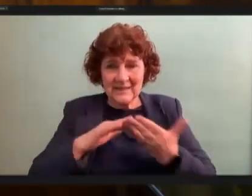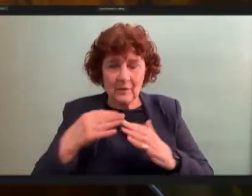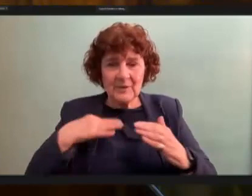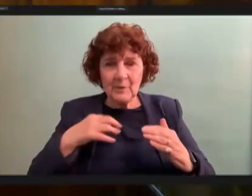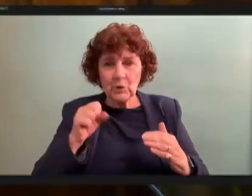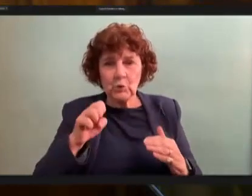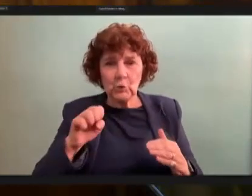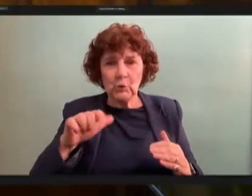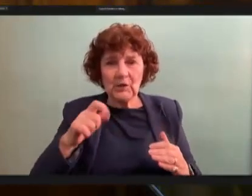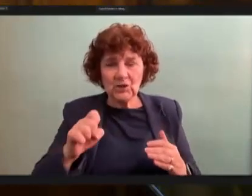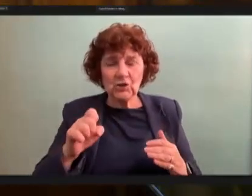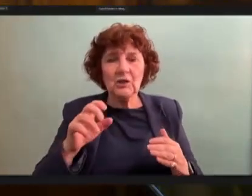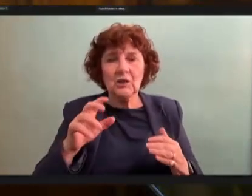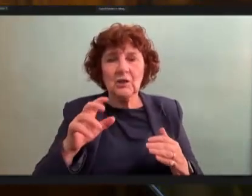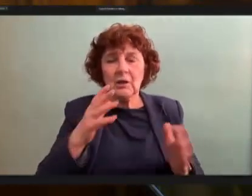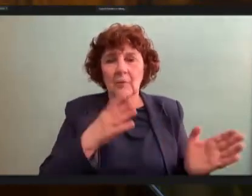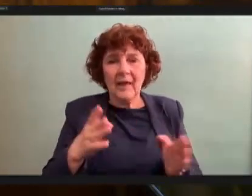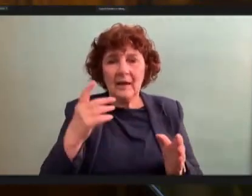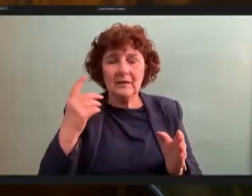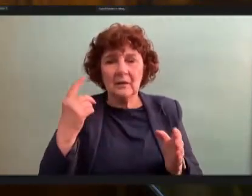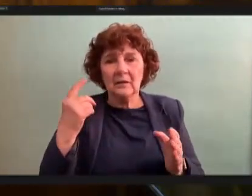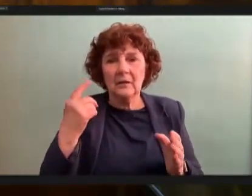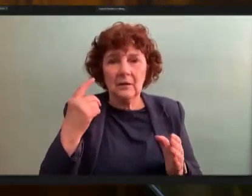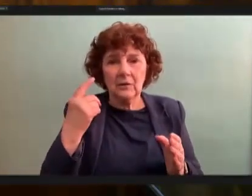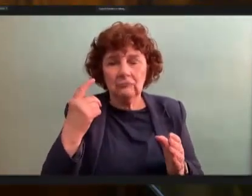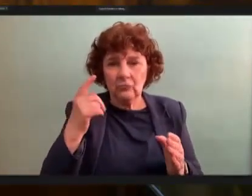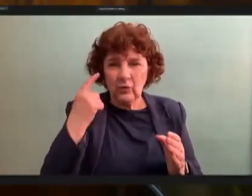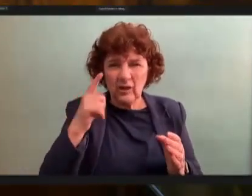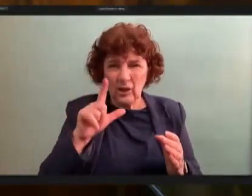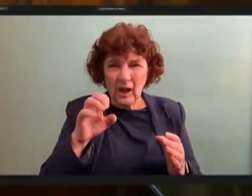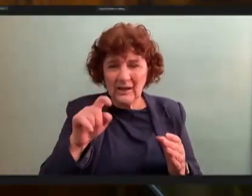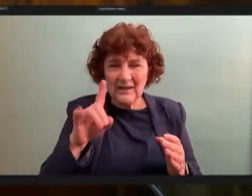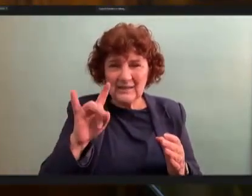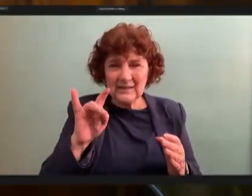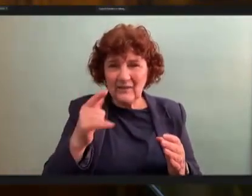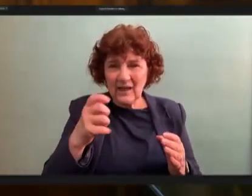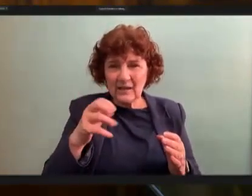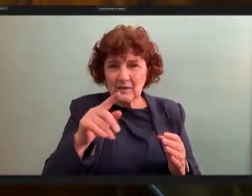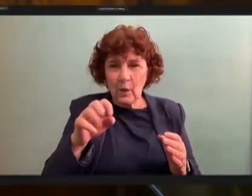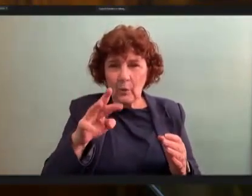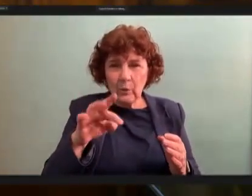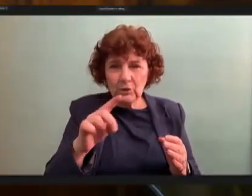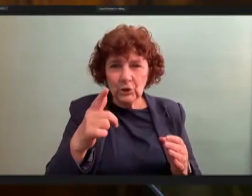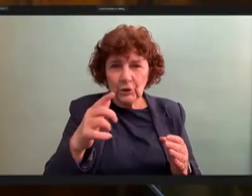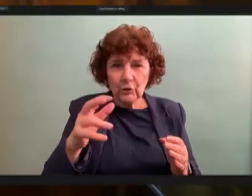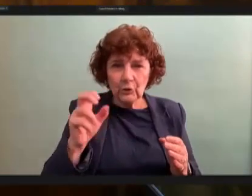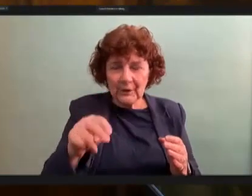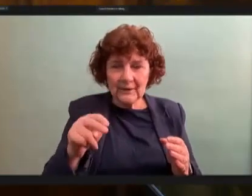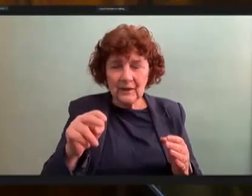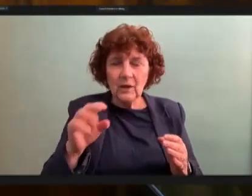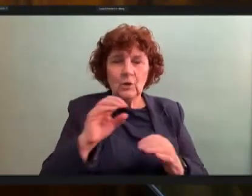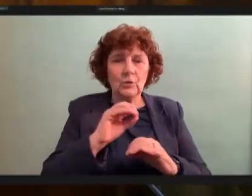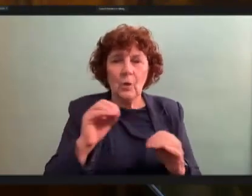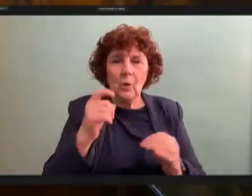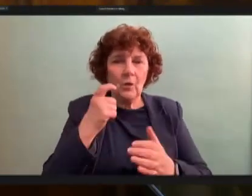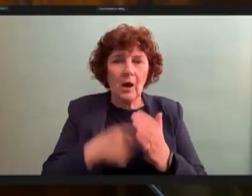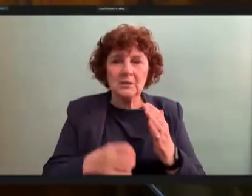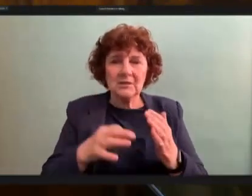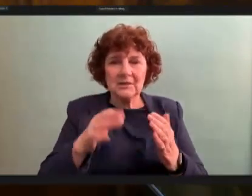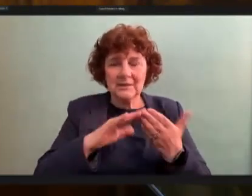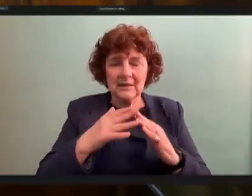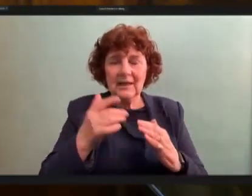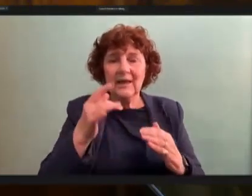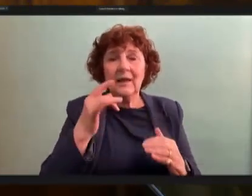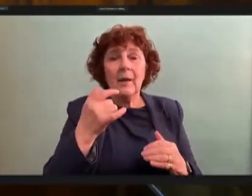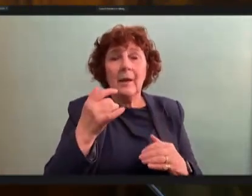Pittsburgh Gene and Cell Therapy Project, Lot 18 of Hazelwood Green, PLDP, at no cost to the city. Bill